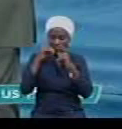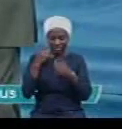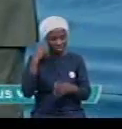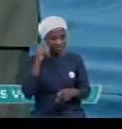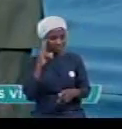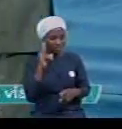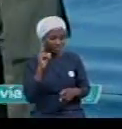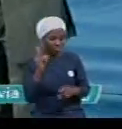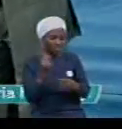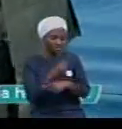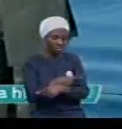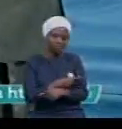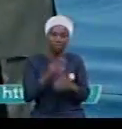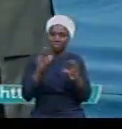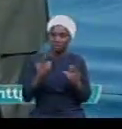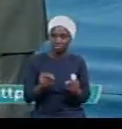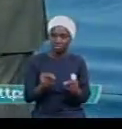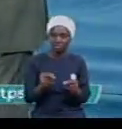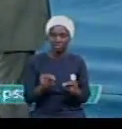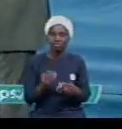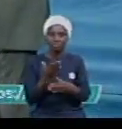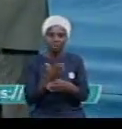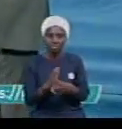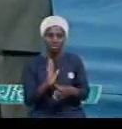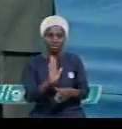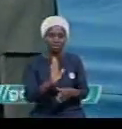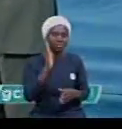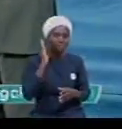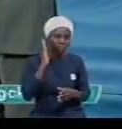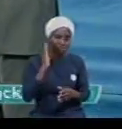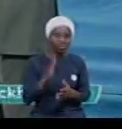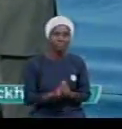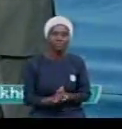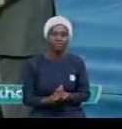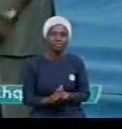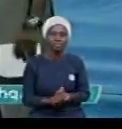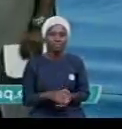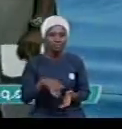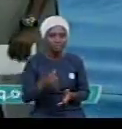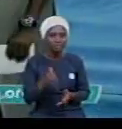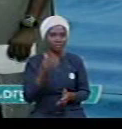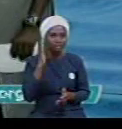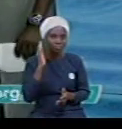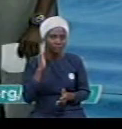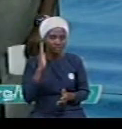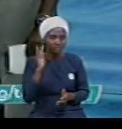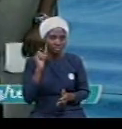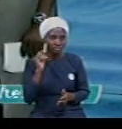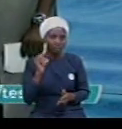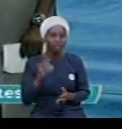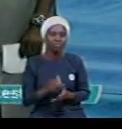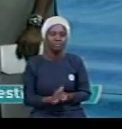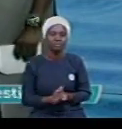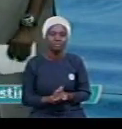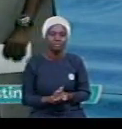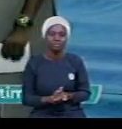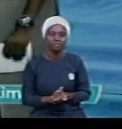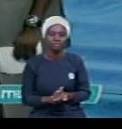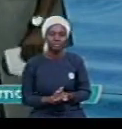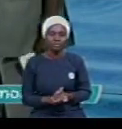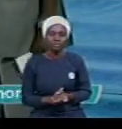Praise the Lord. Beside me here is Sister Rebecca Oyogbami. She has a spectacular testimony to share.